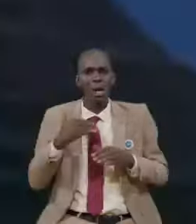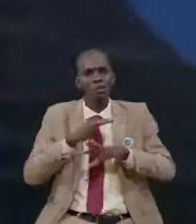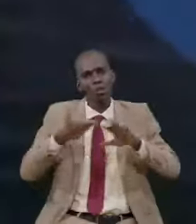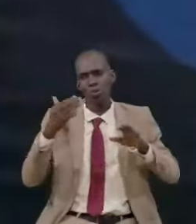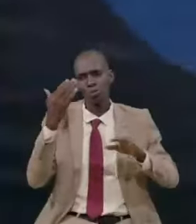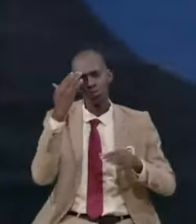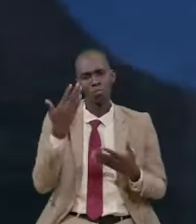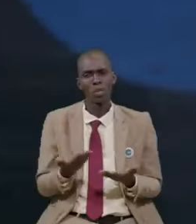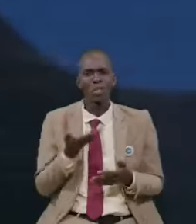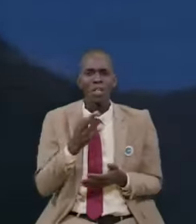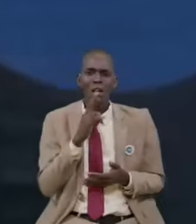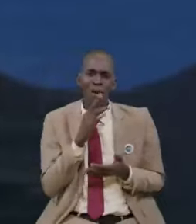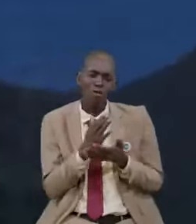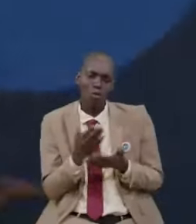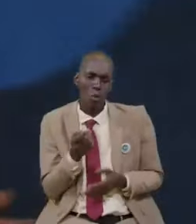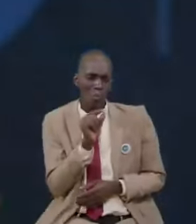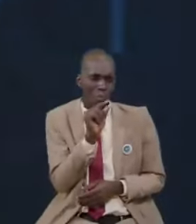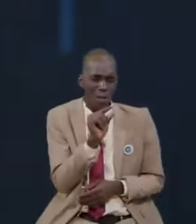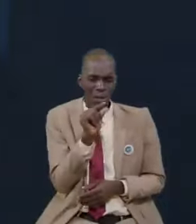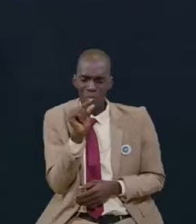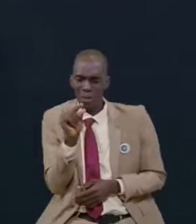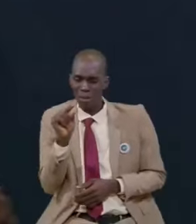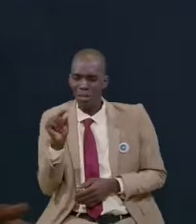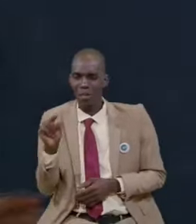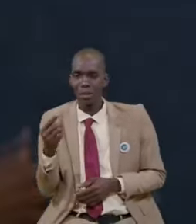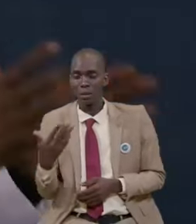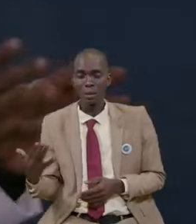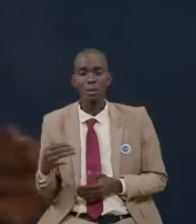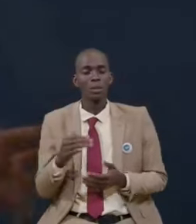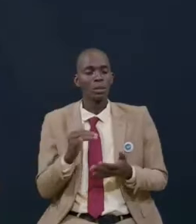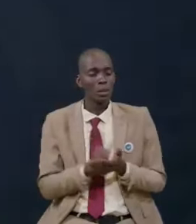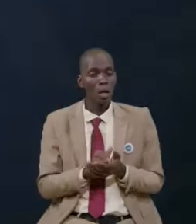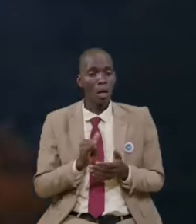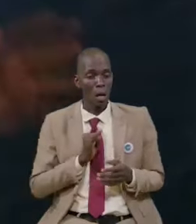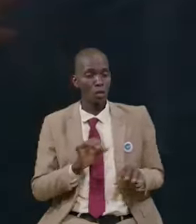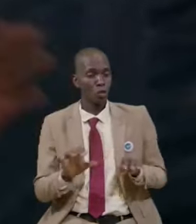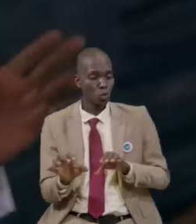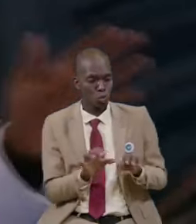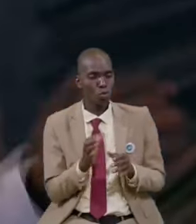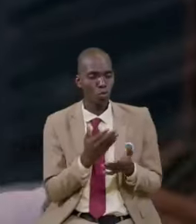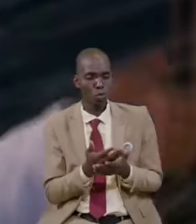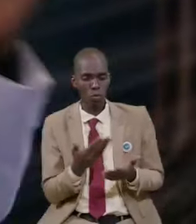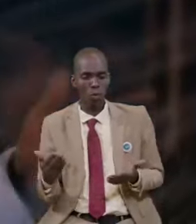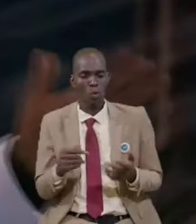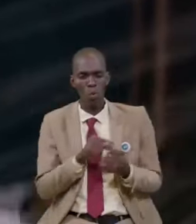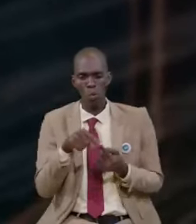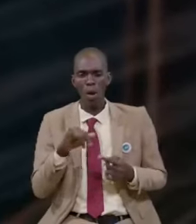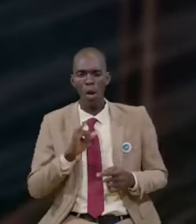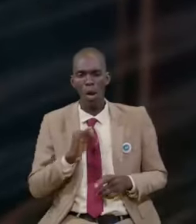little things there. I would even do some of those things when I knew that the sin will